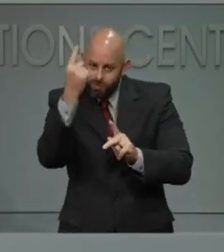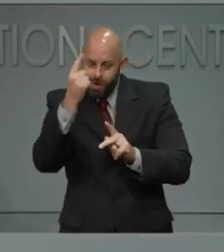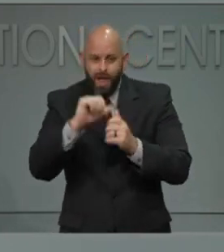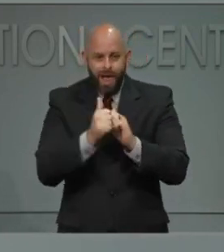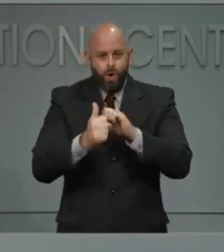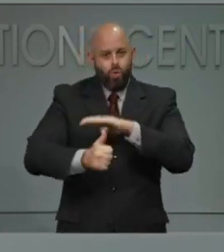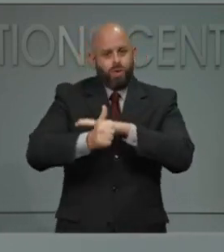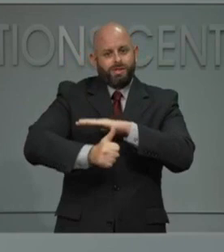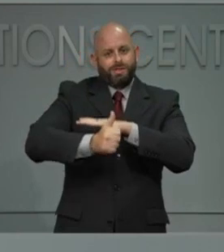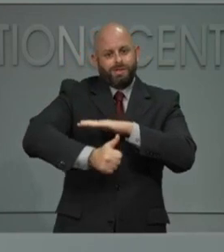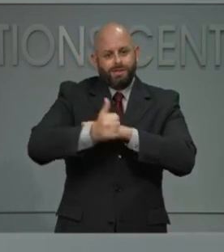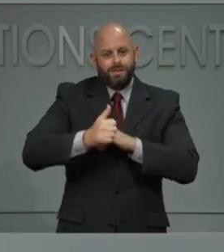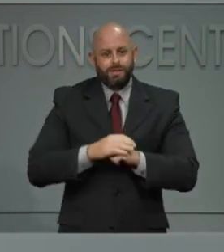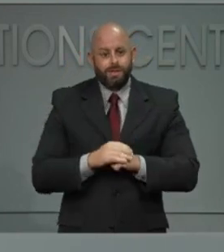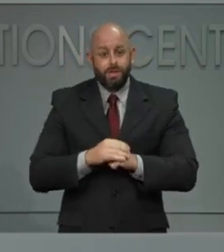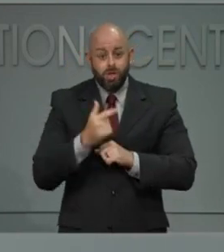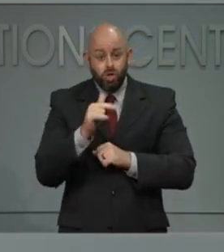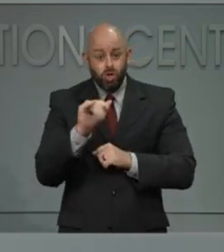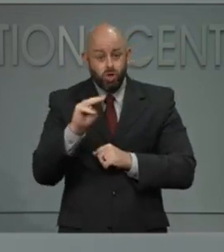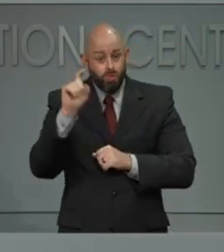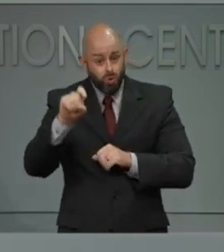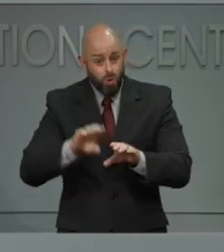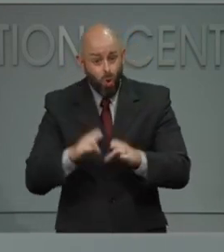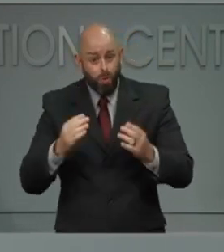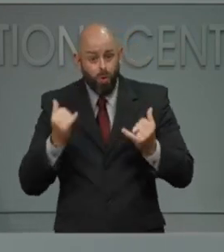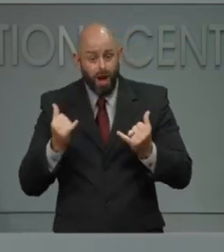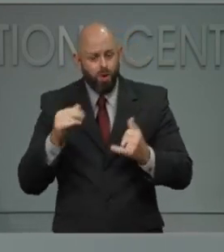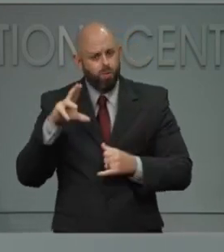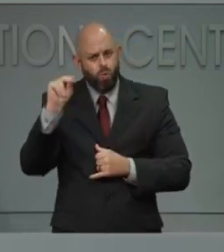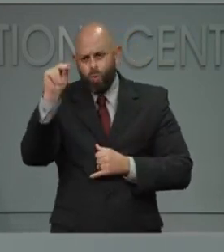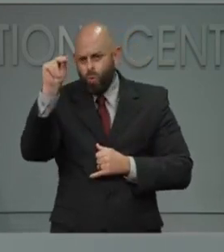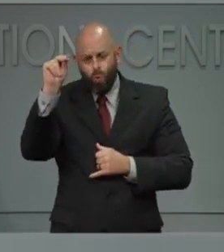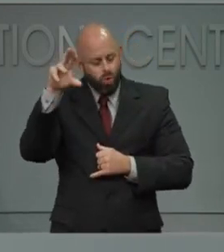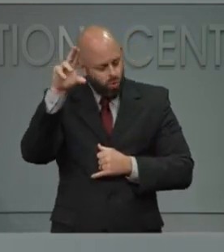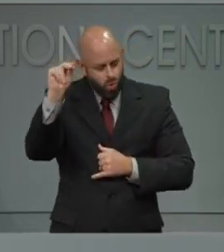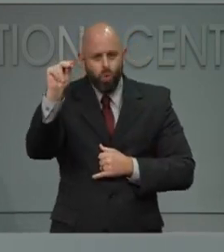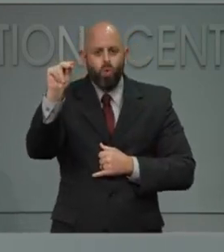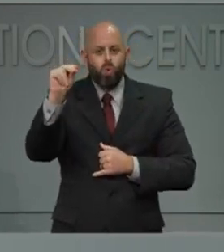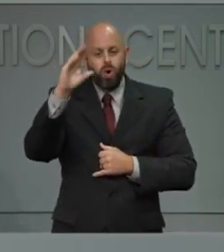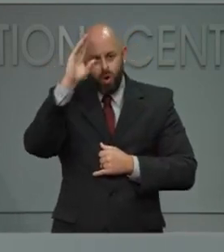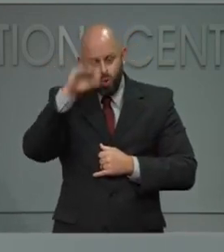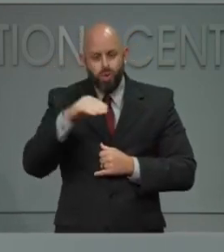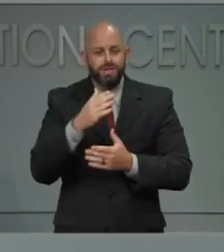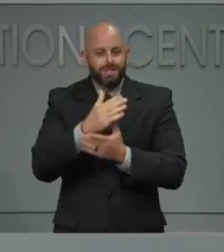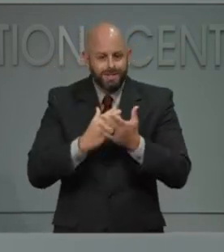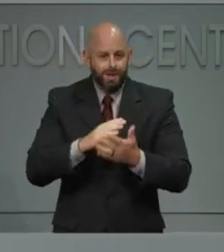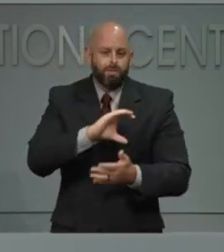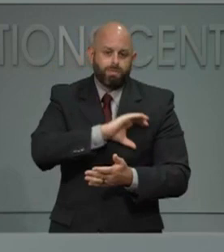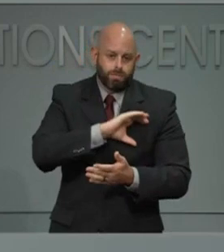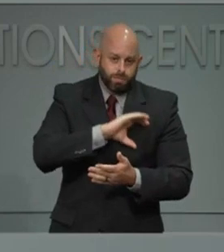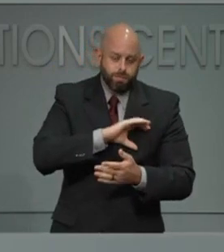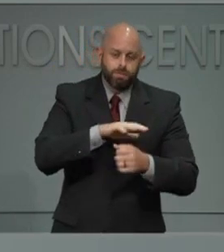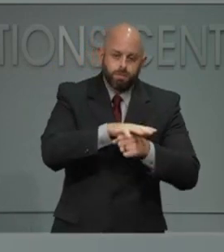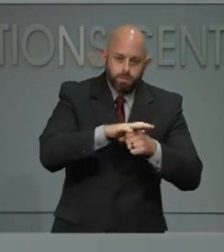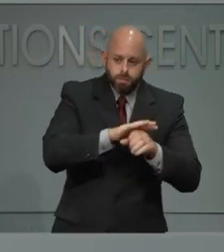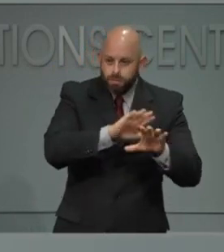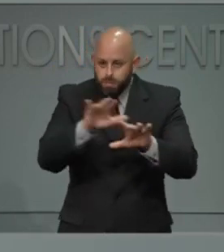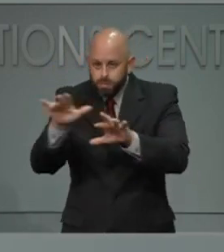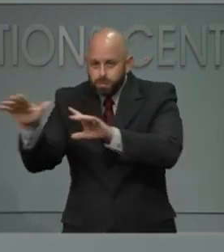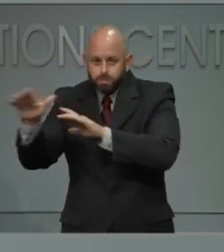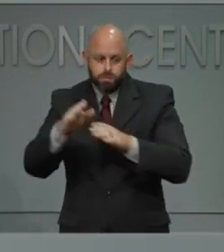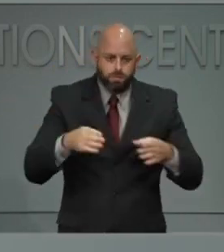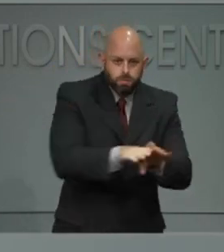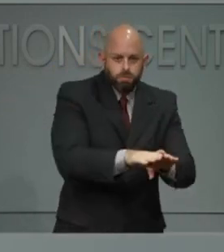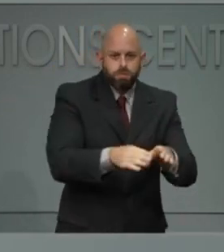gyms. Gyms are not supposed to be open. And I know that there have been enforcement. Those are our local law enforcement has